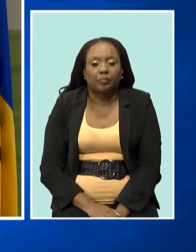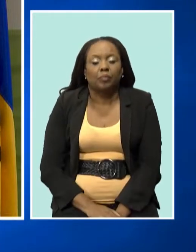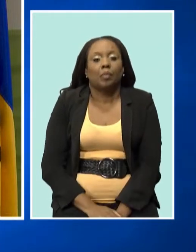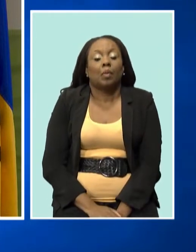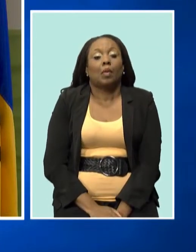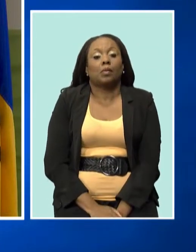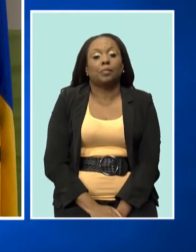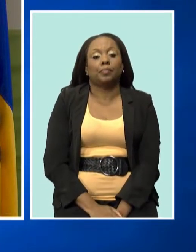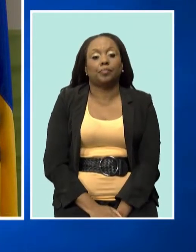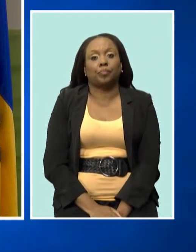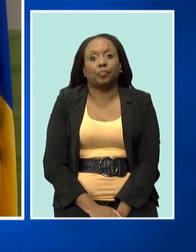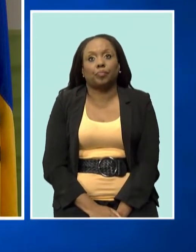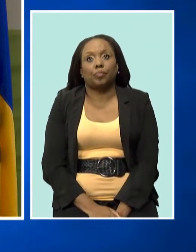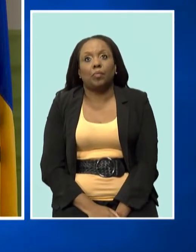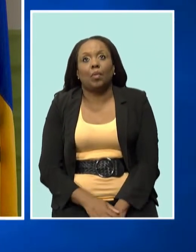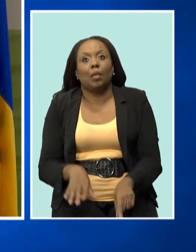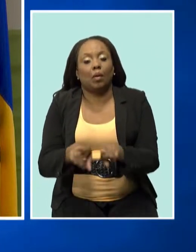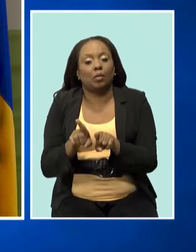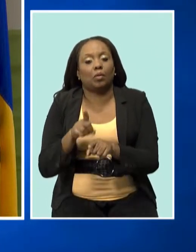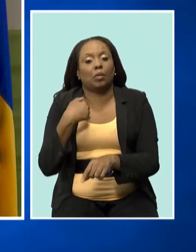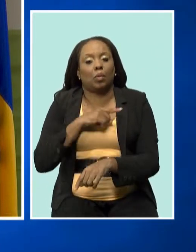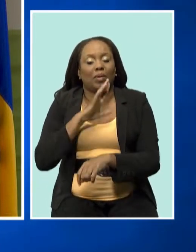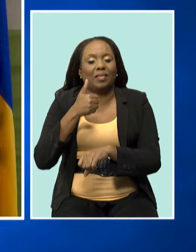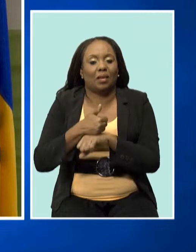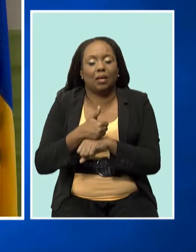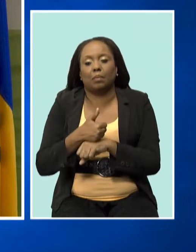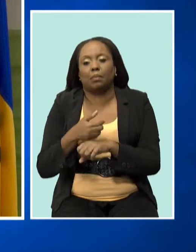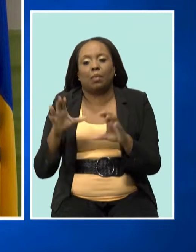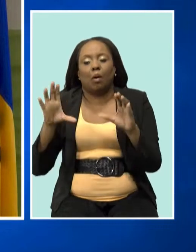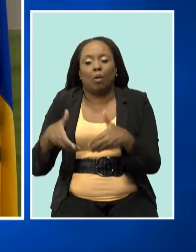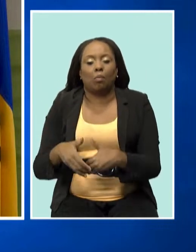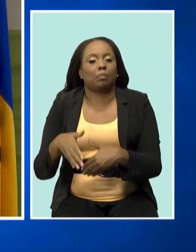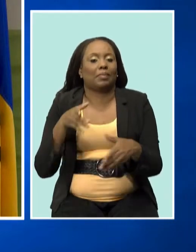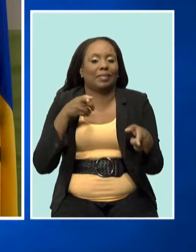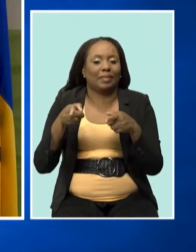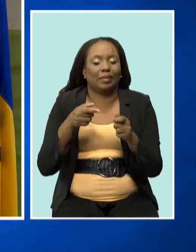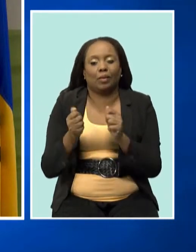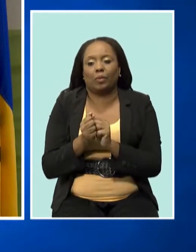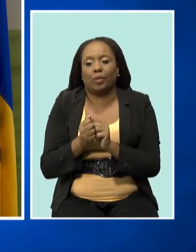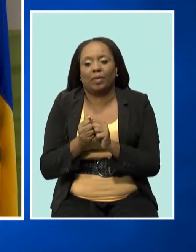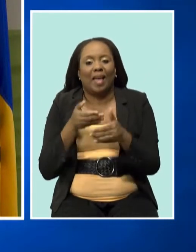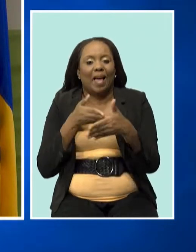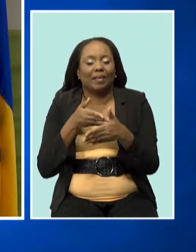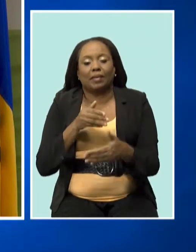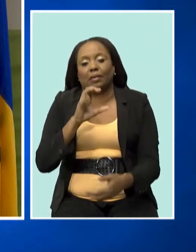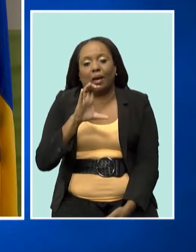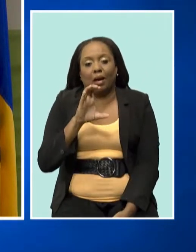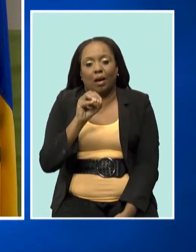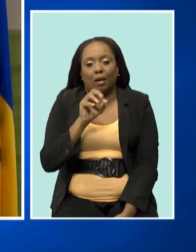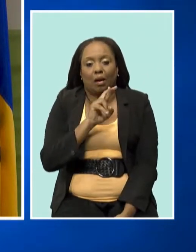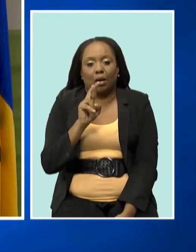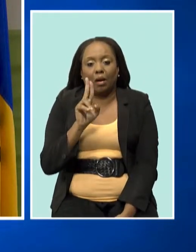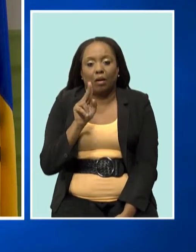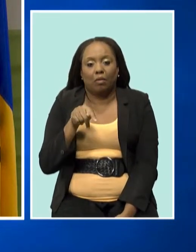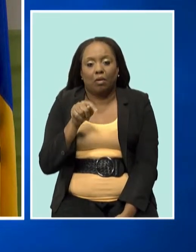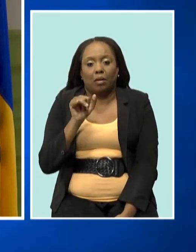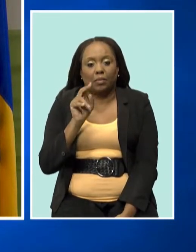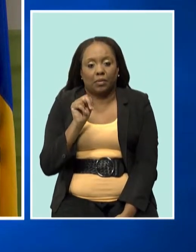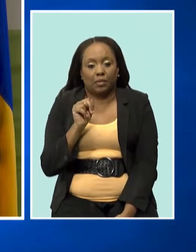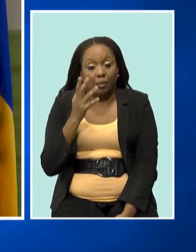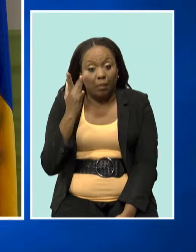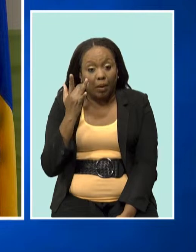in 2020. We've brought it again. I don't know what it will turn out like on this occasion. But in the meantime, as I said, we've passed